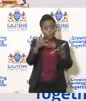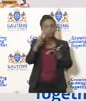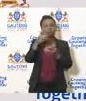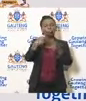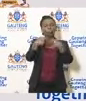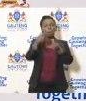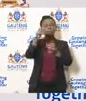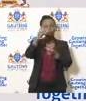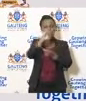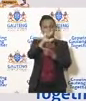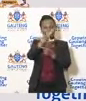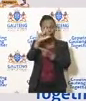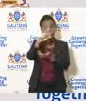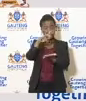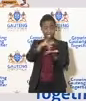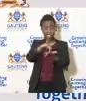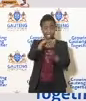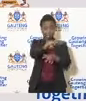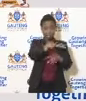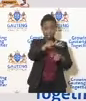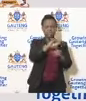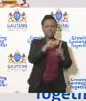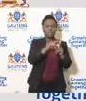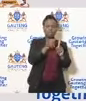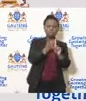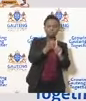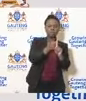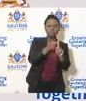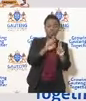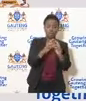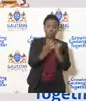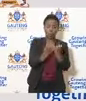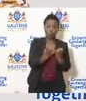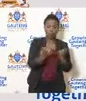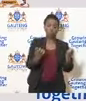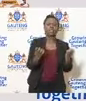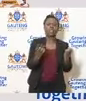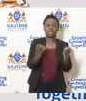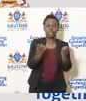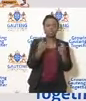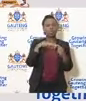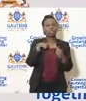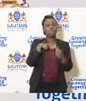shopping mall, and the mobilization of the resources to go and